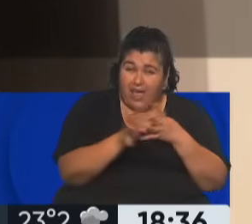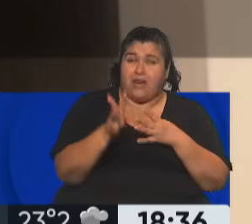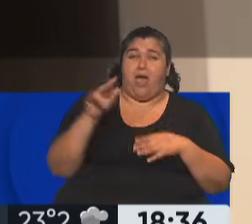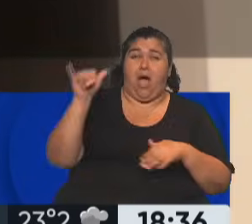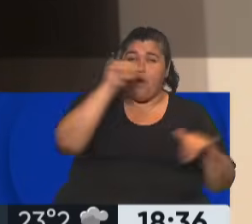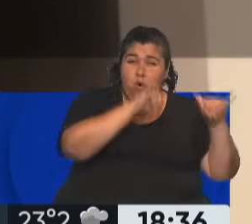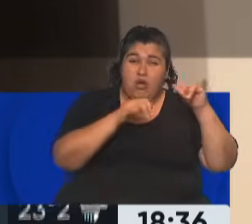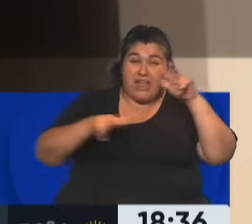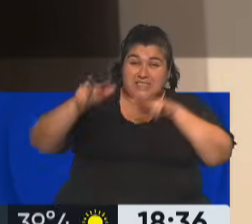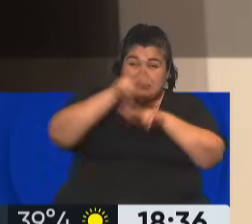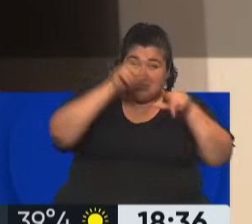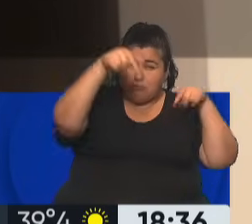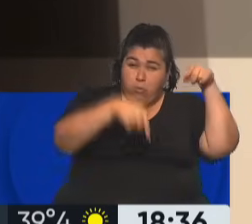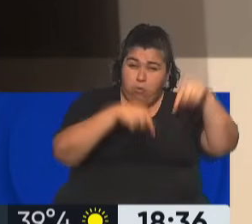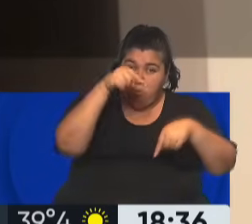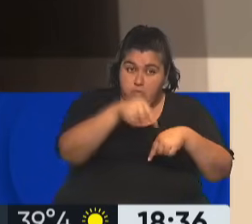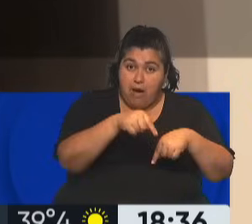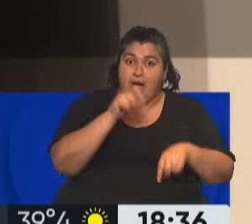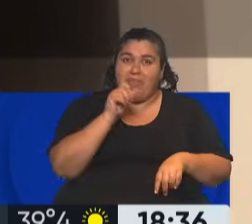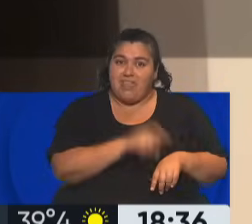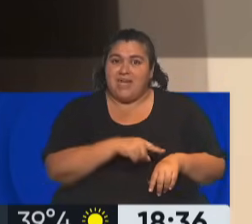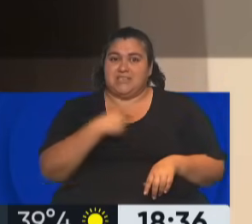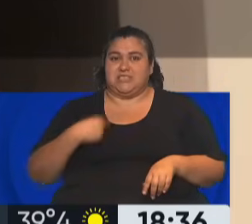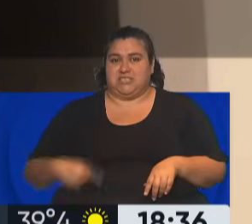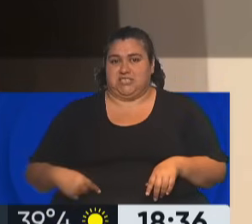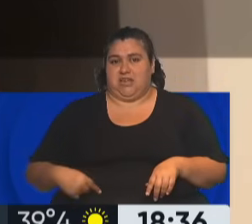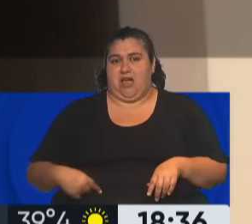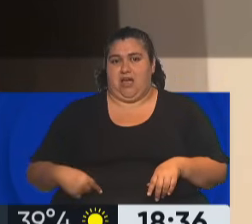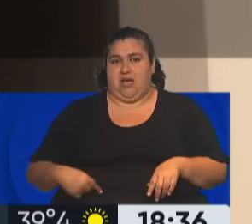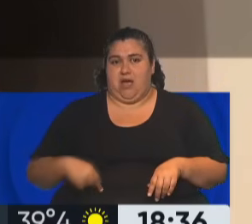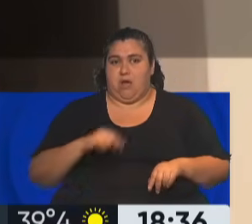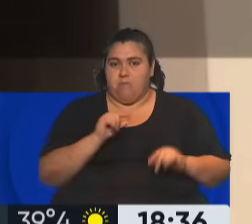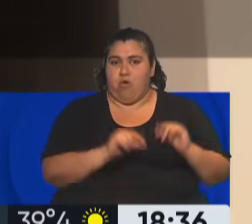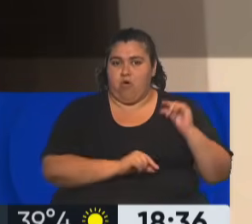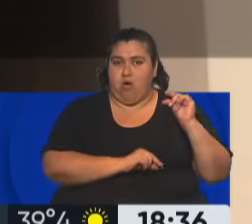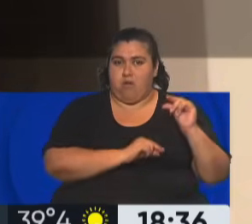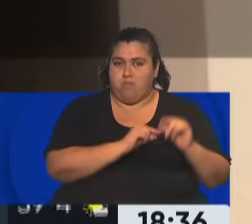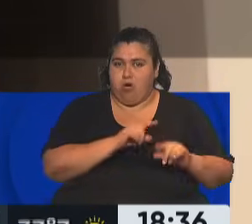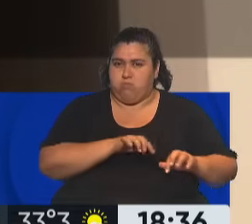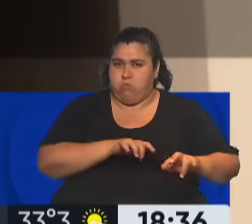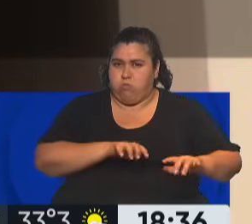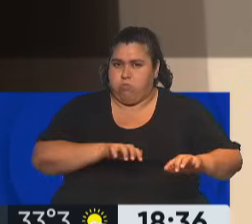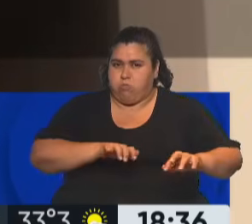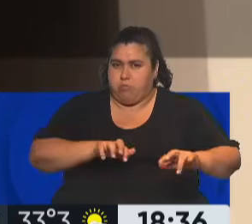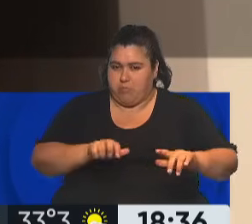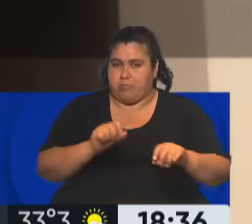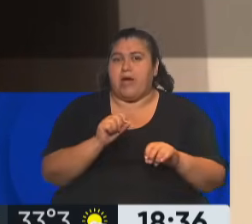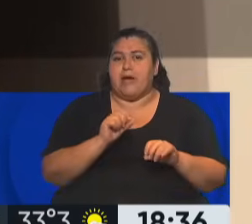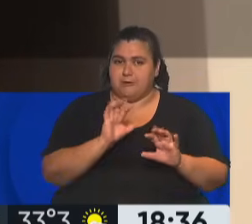Chinese warships, planes, drones are coming significantly closer to the island.